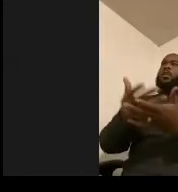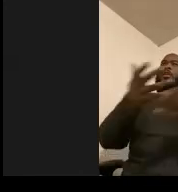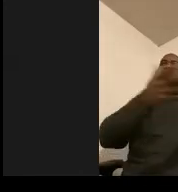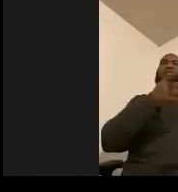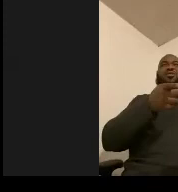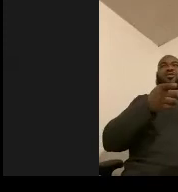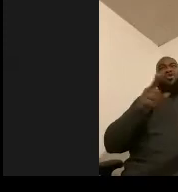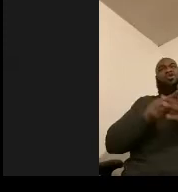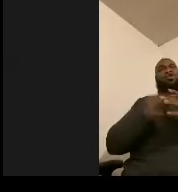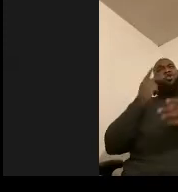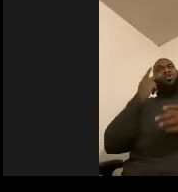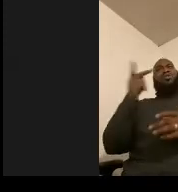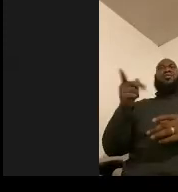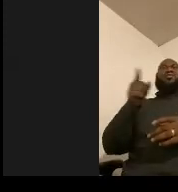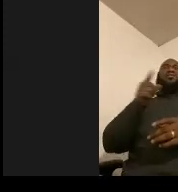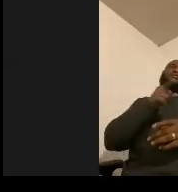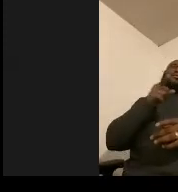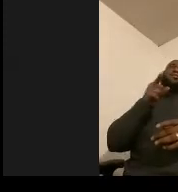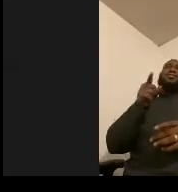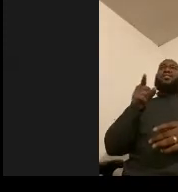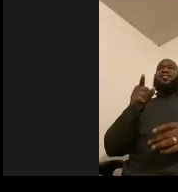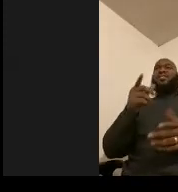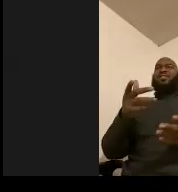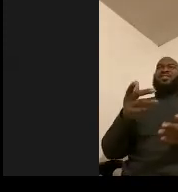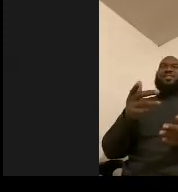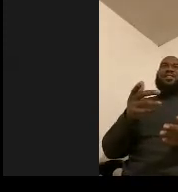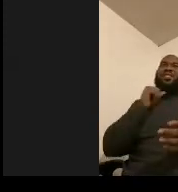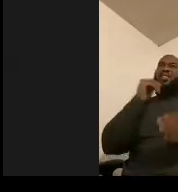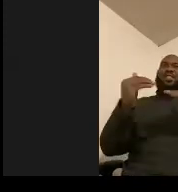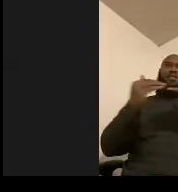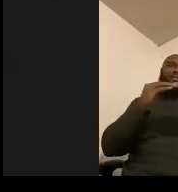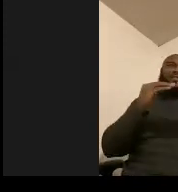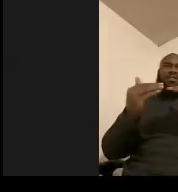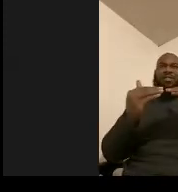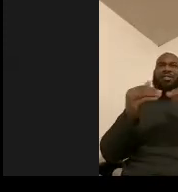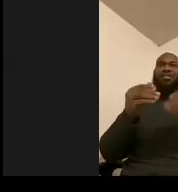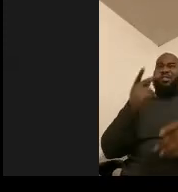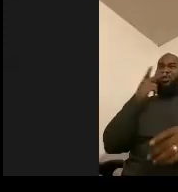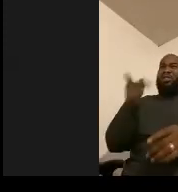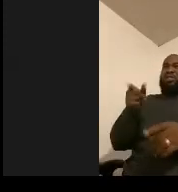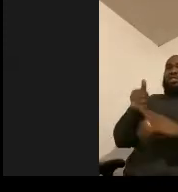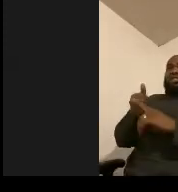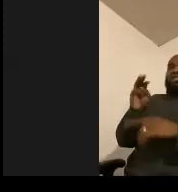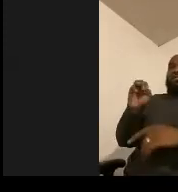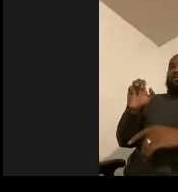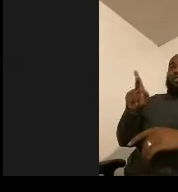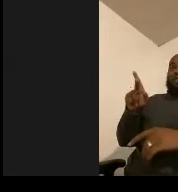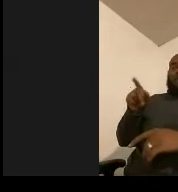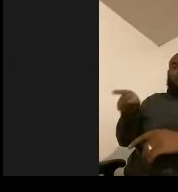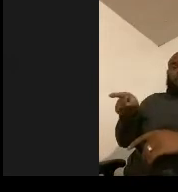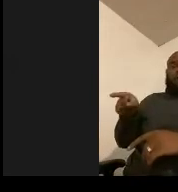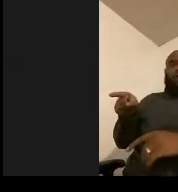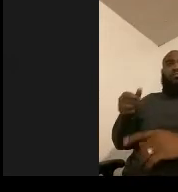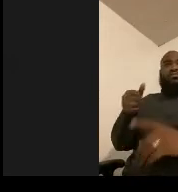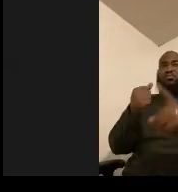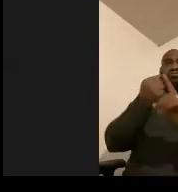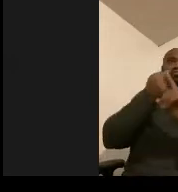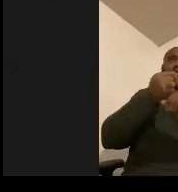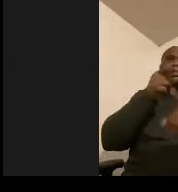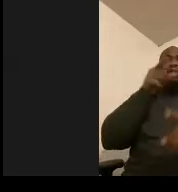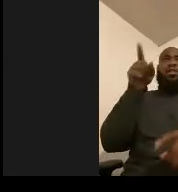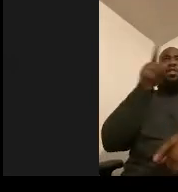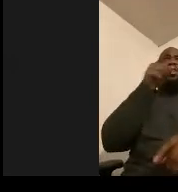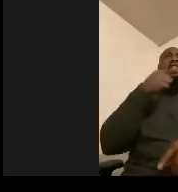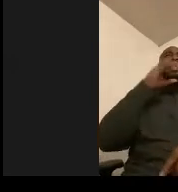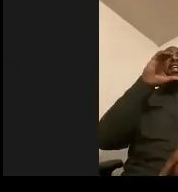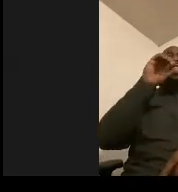right? And so you see King, from what I would call a social democratic perspective, actually challenging and saying the word capitalism as what